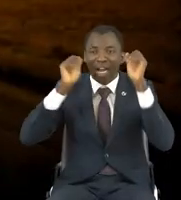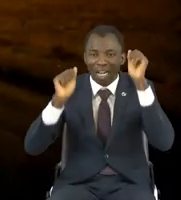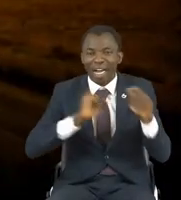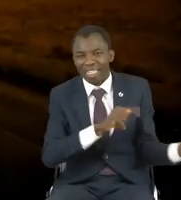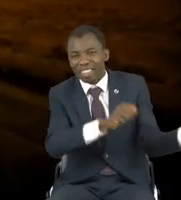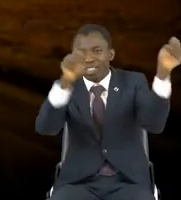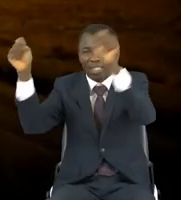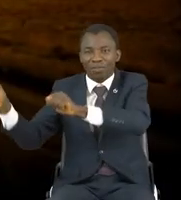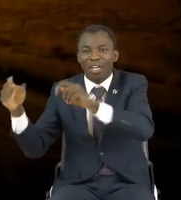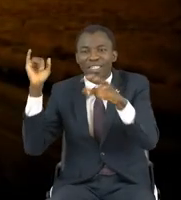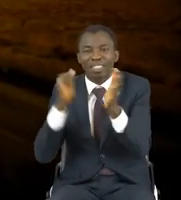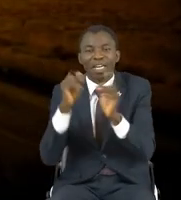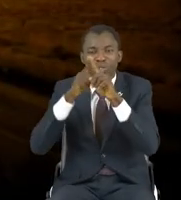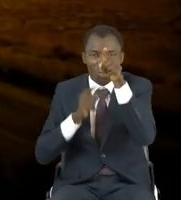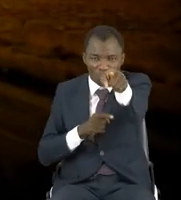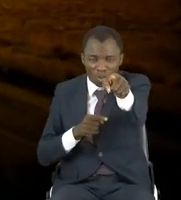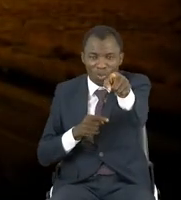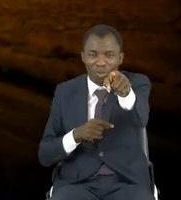to you.